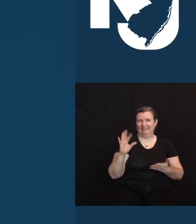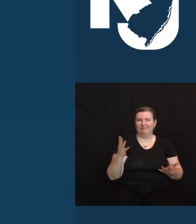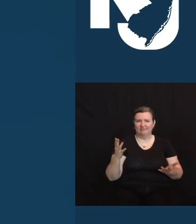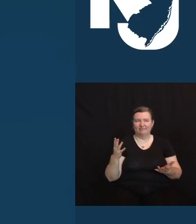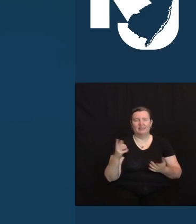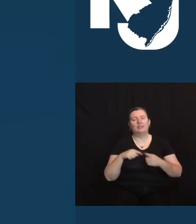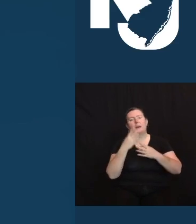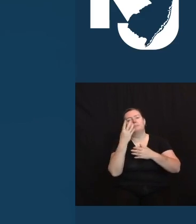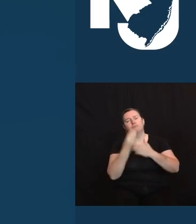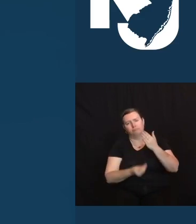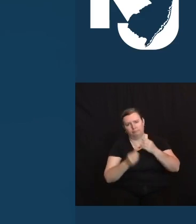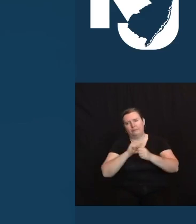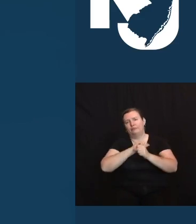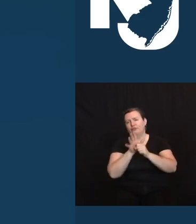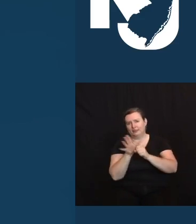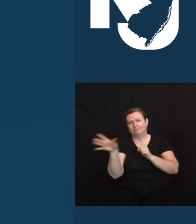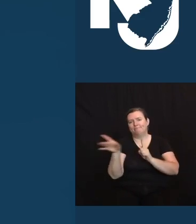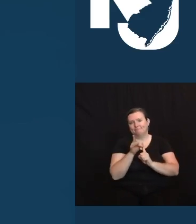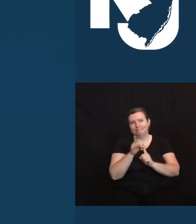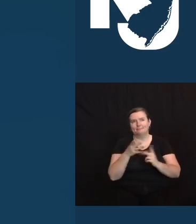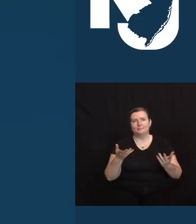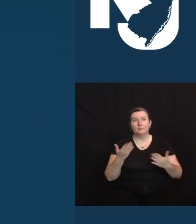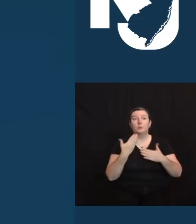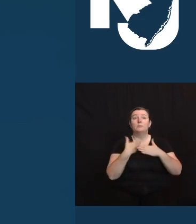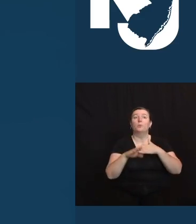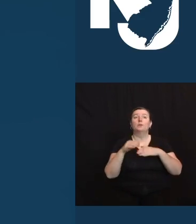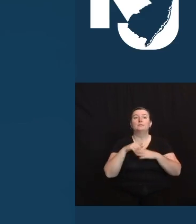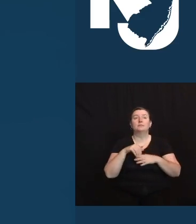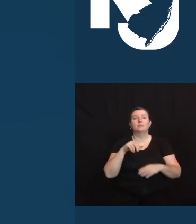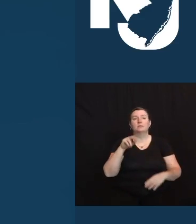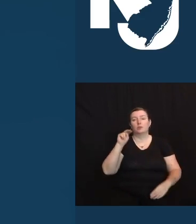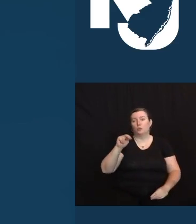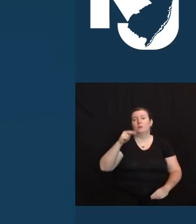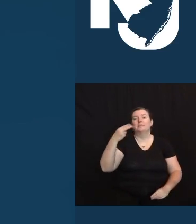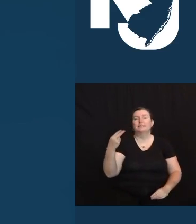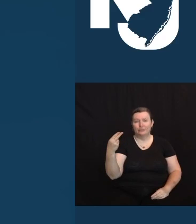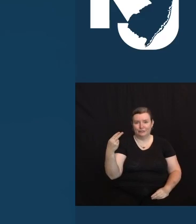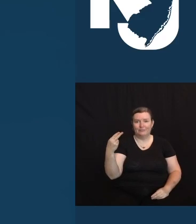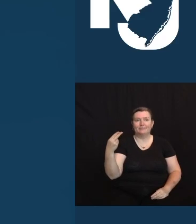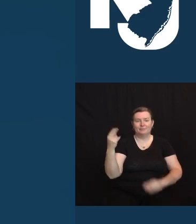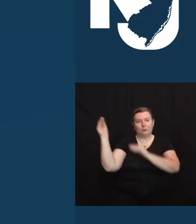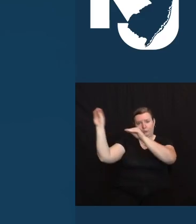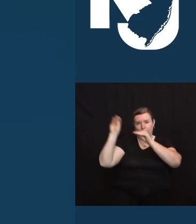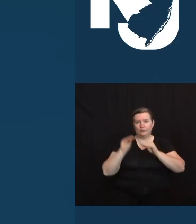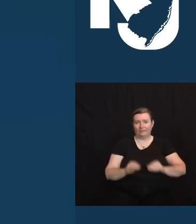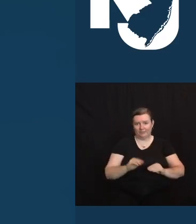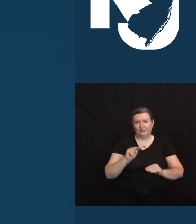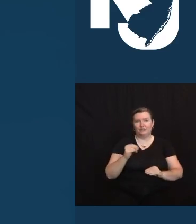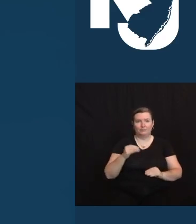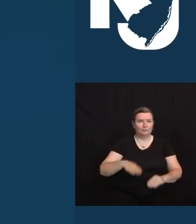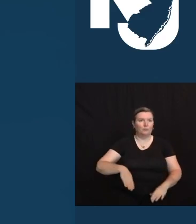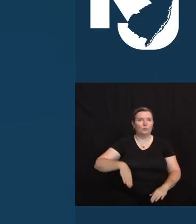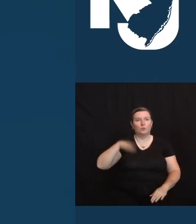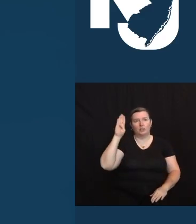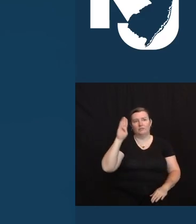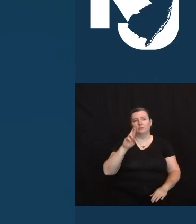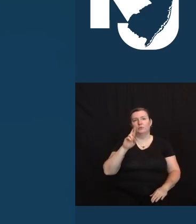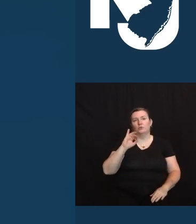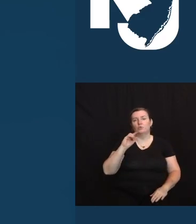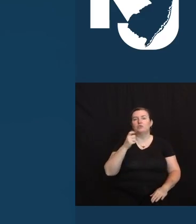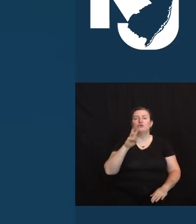COVID-19. Carlton was born in New Hampshire, but he grew up in Ridgewood and graduated from Montclair Academy before returning